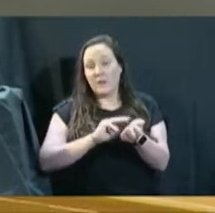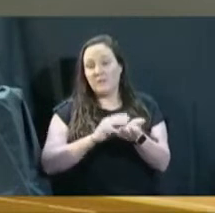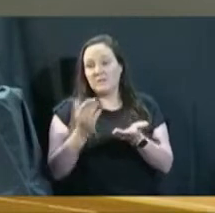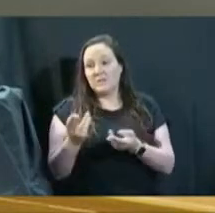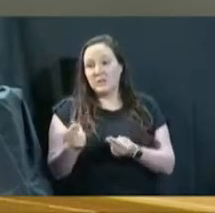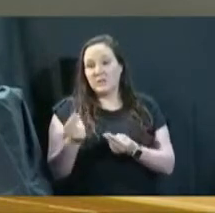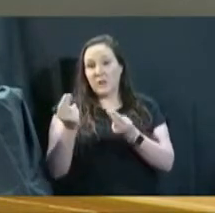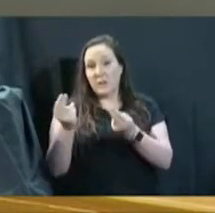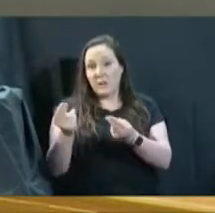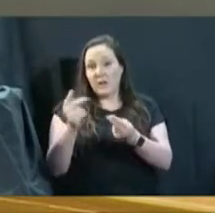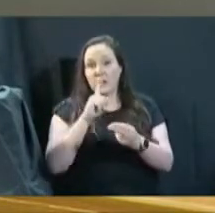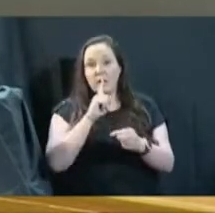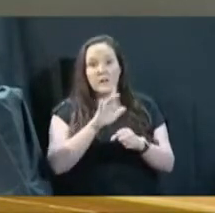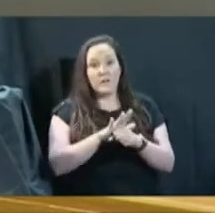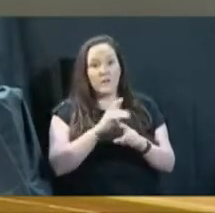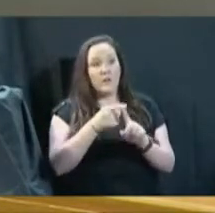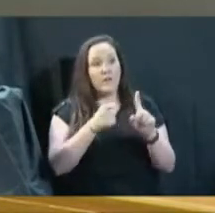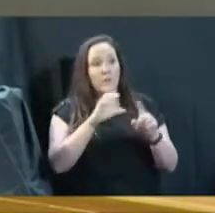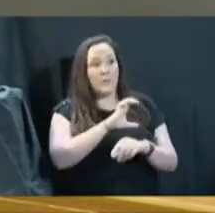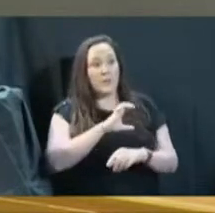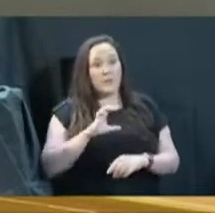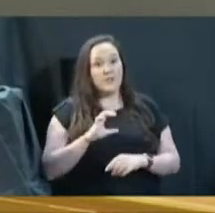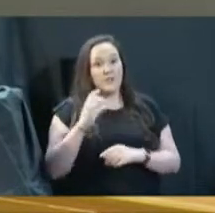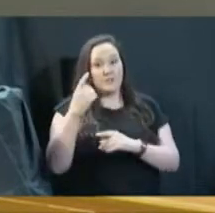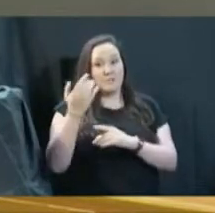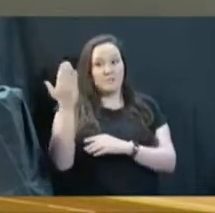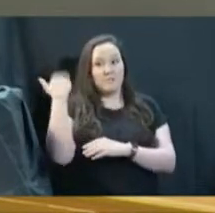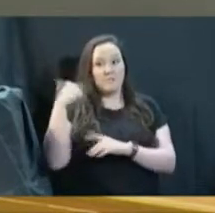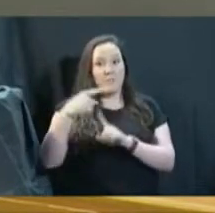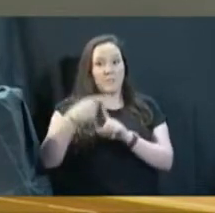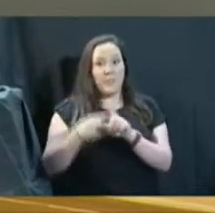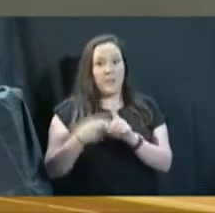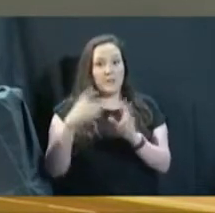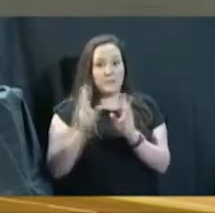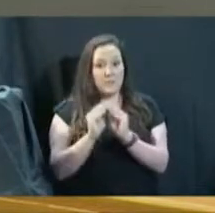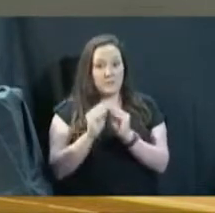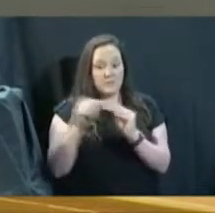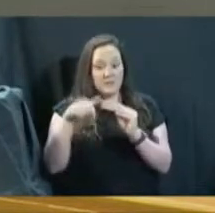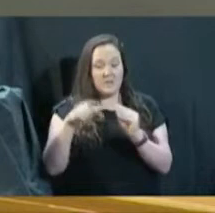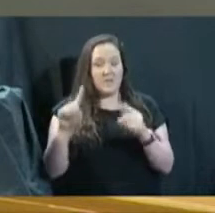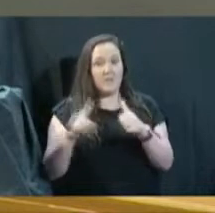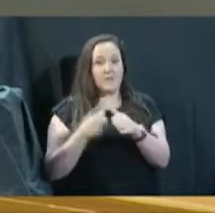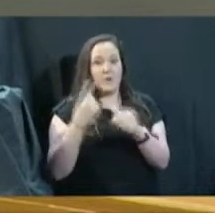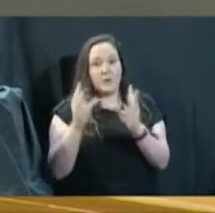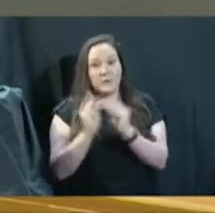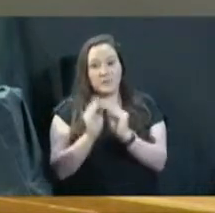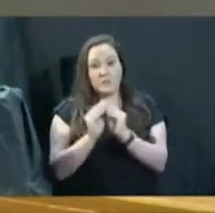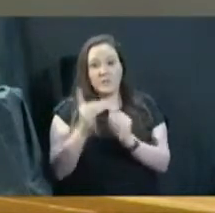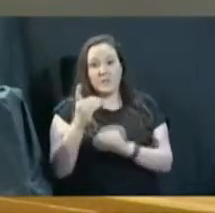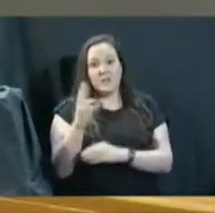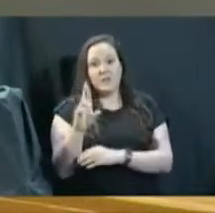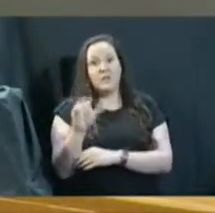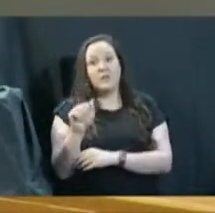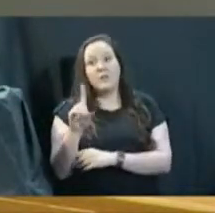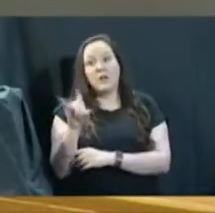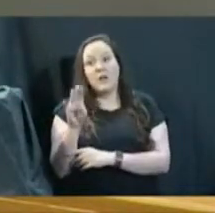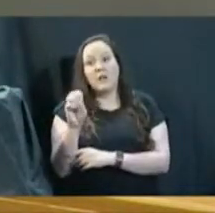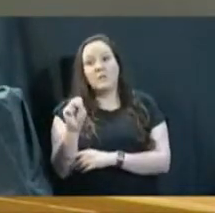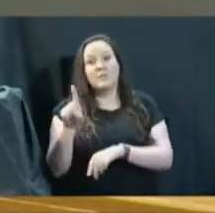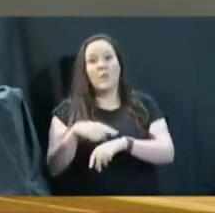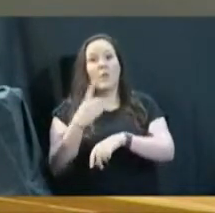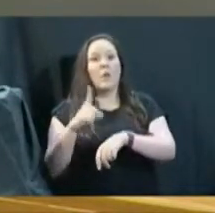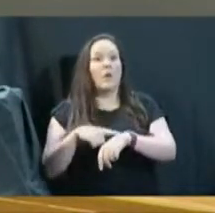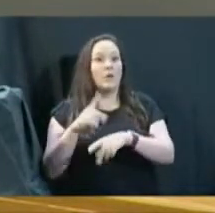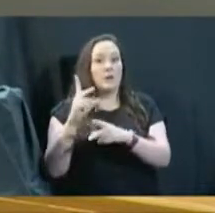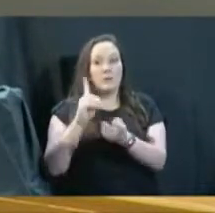by County Commission in their last month's meeting, and this is his first meeting. Dr. Adams is a longtime physician and resident of